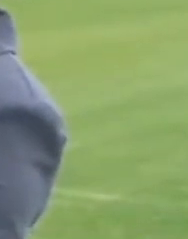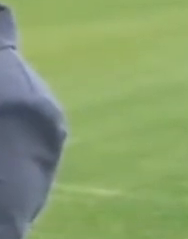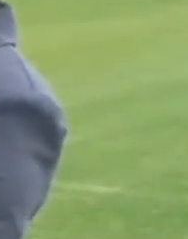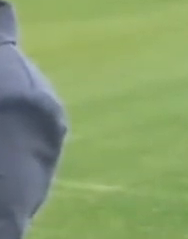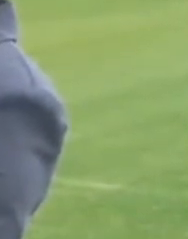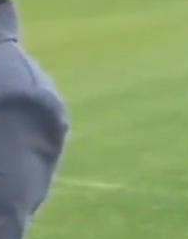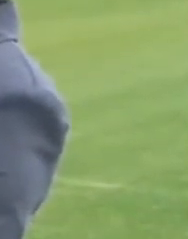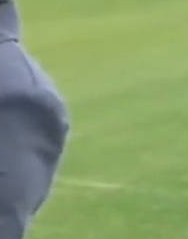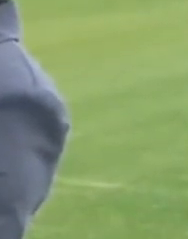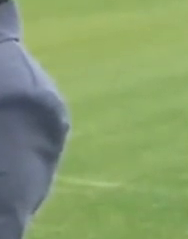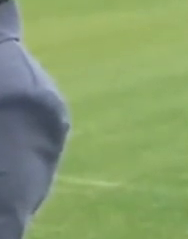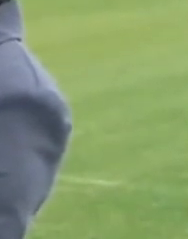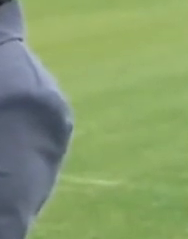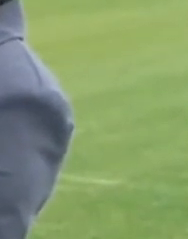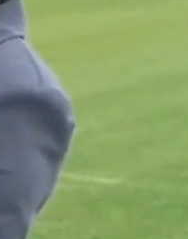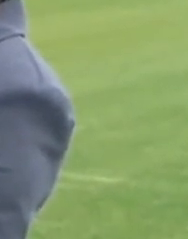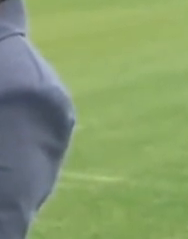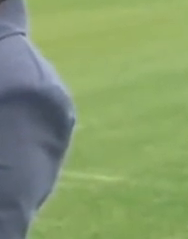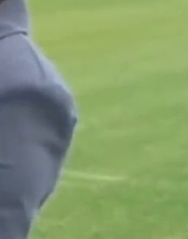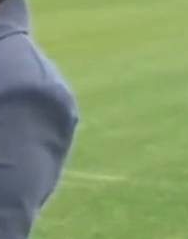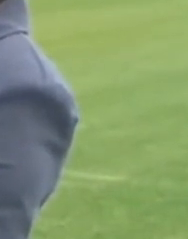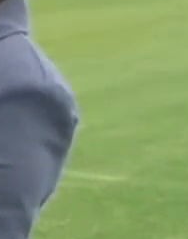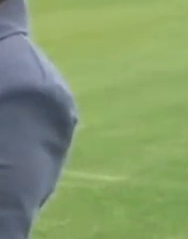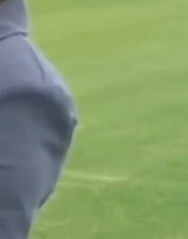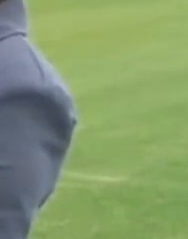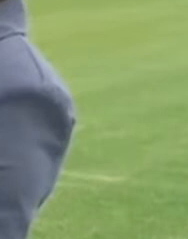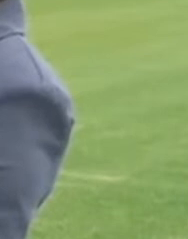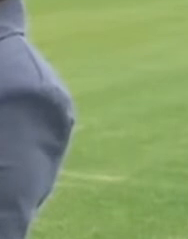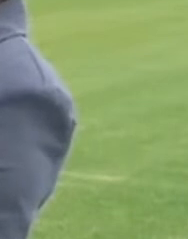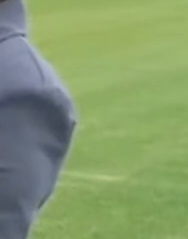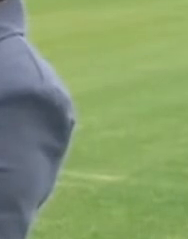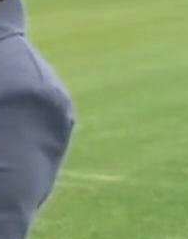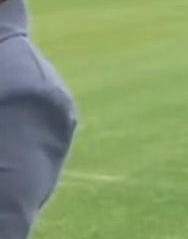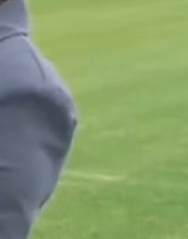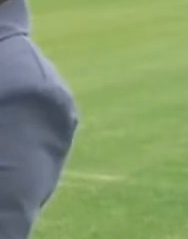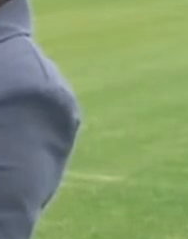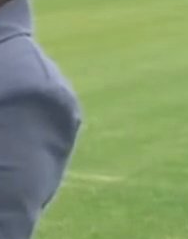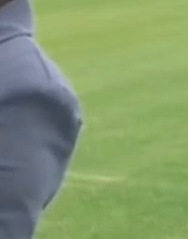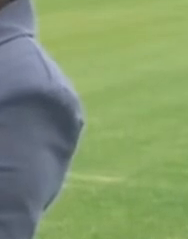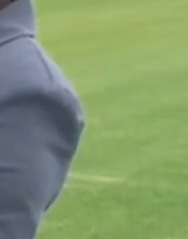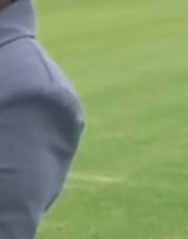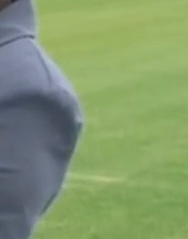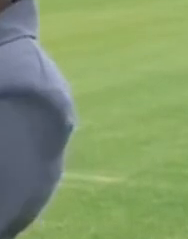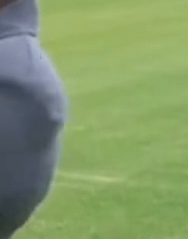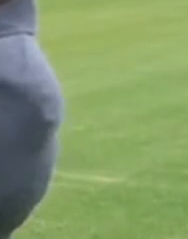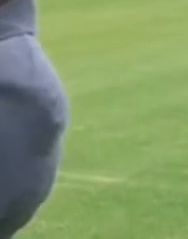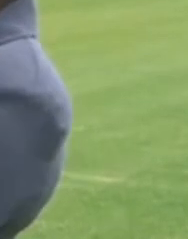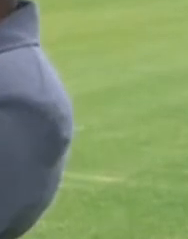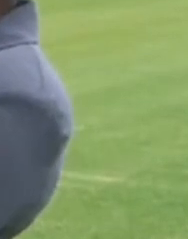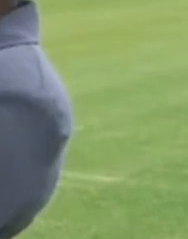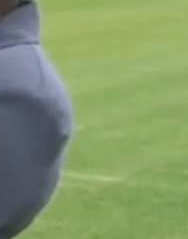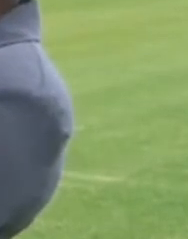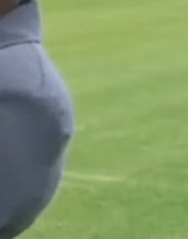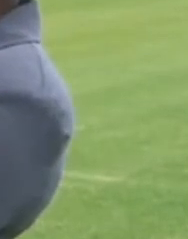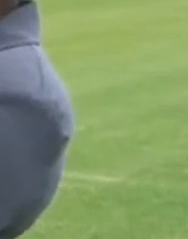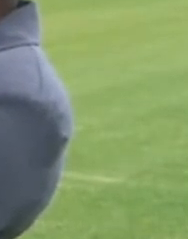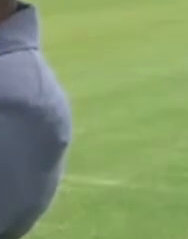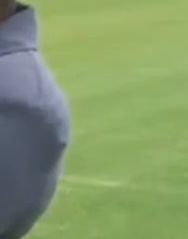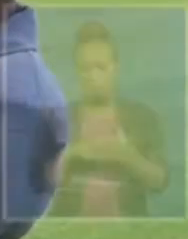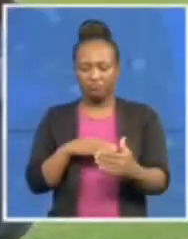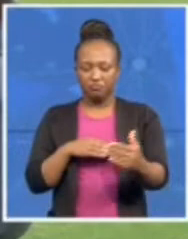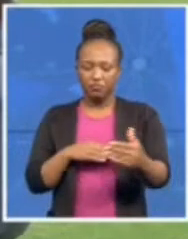years, and we want the ANC to live even beyond the 200 years. So it's important. The masses of our people,